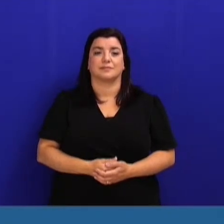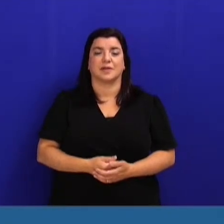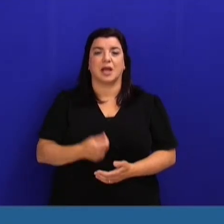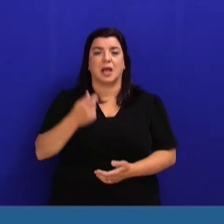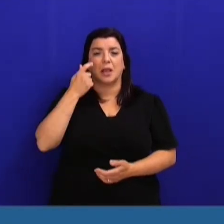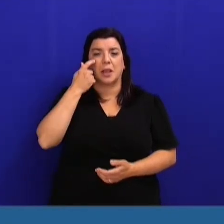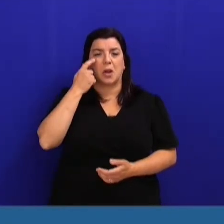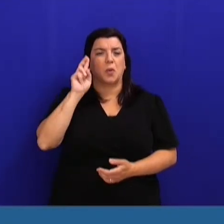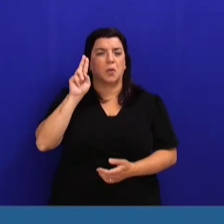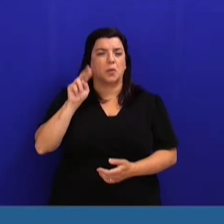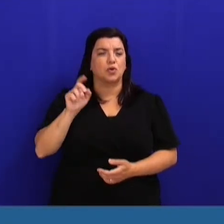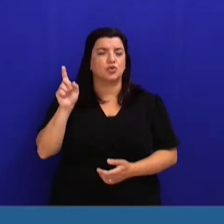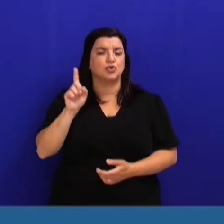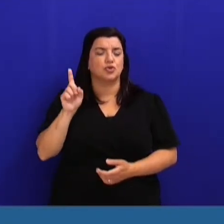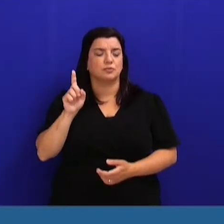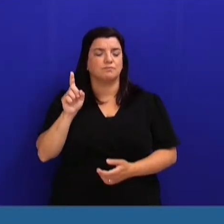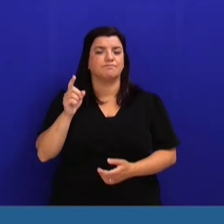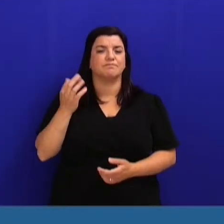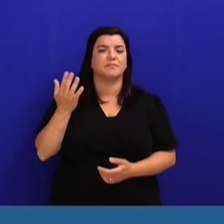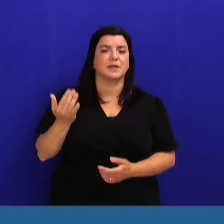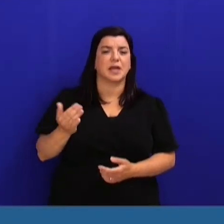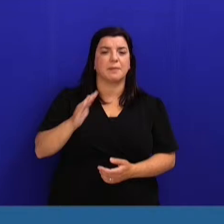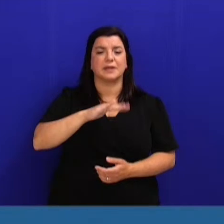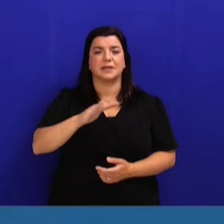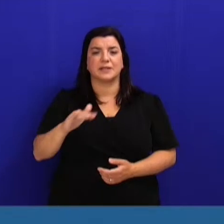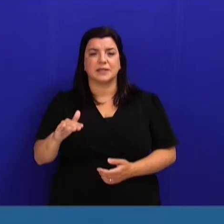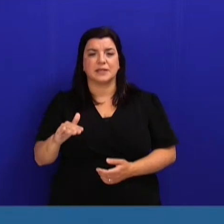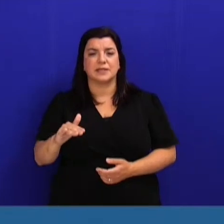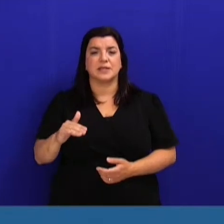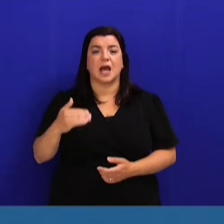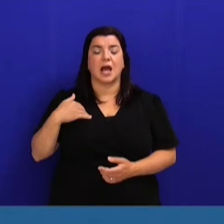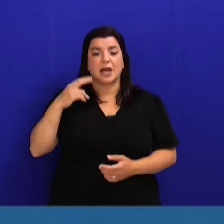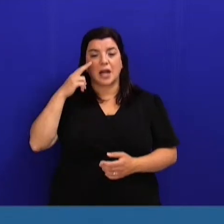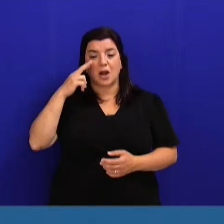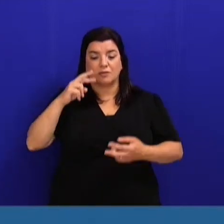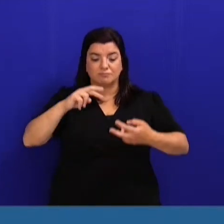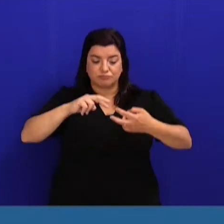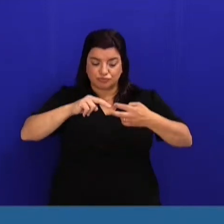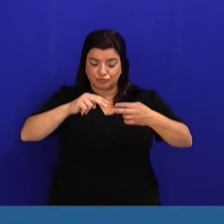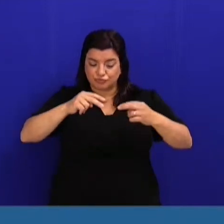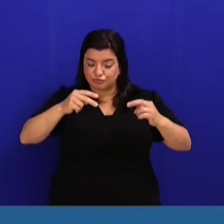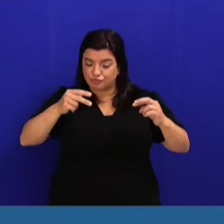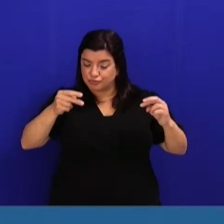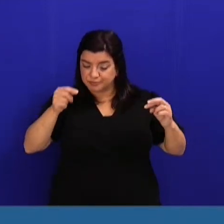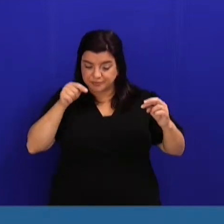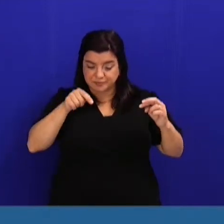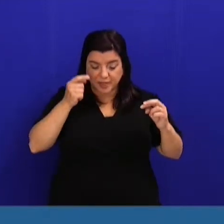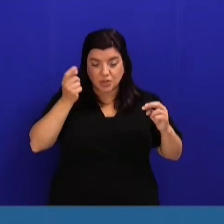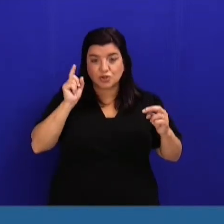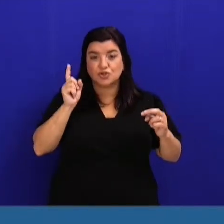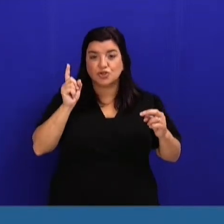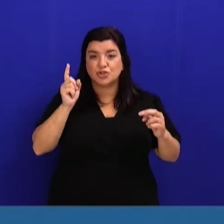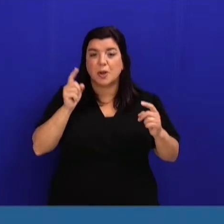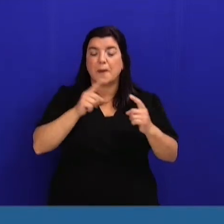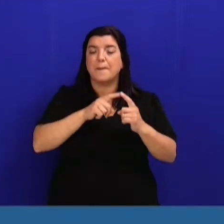b'dawn il-każijiet li qed ikollna qegħdin nagħmluhom il-genomic sequencing u mill-aħħar evalwazzjoni li kellna